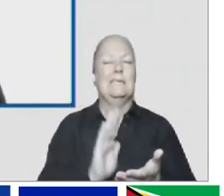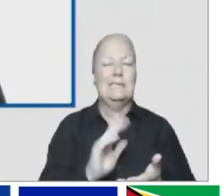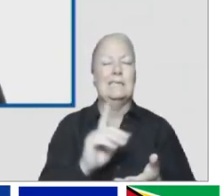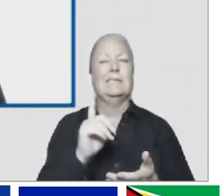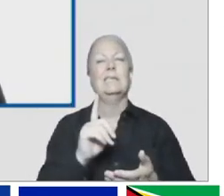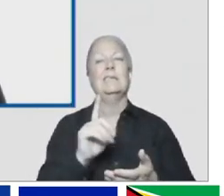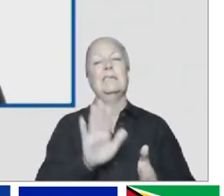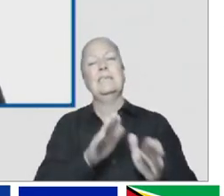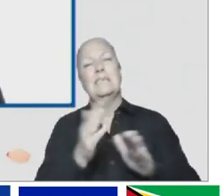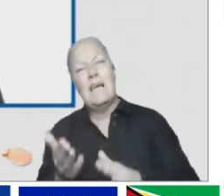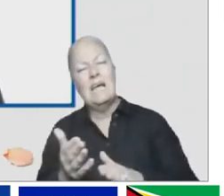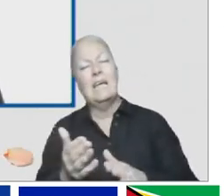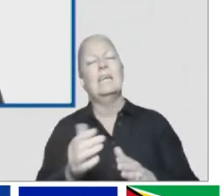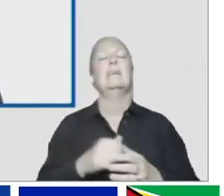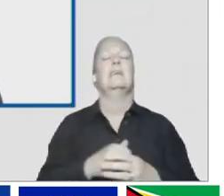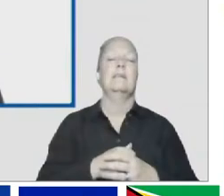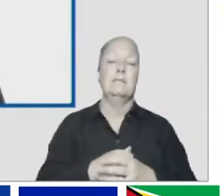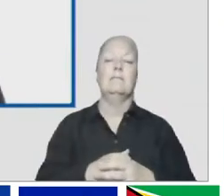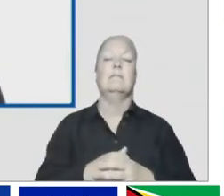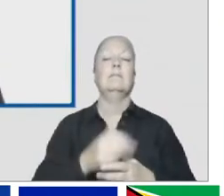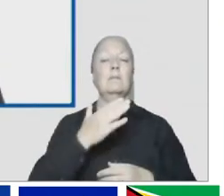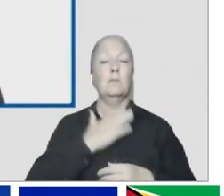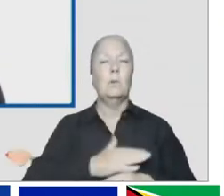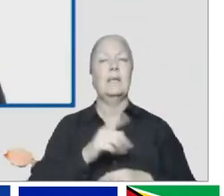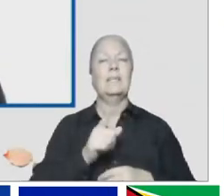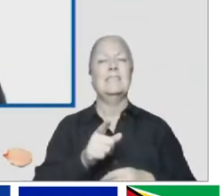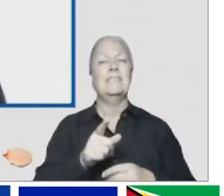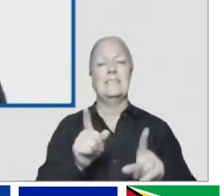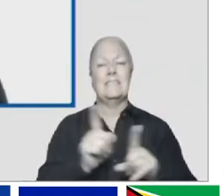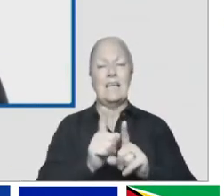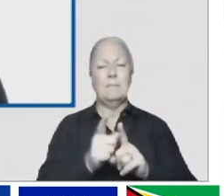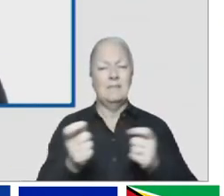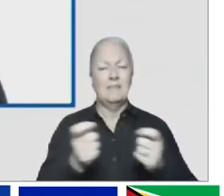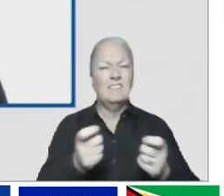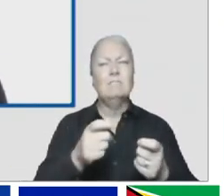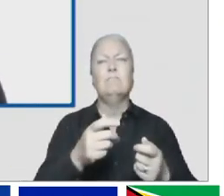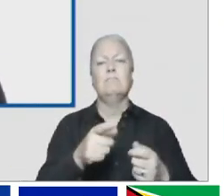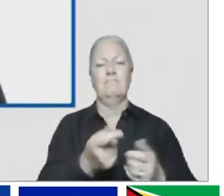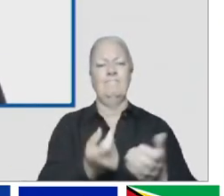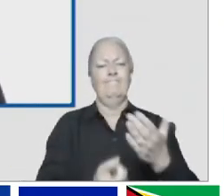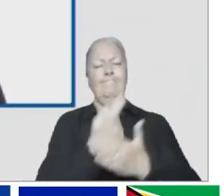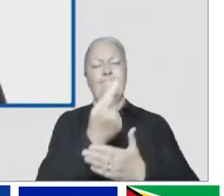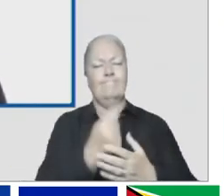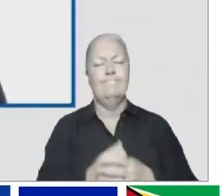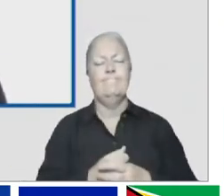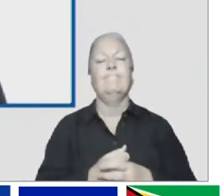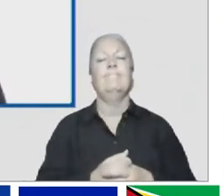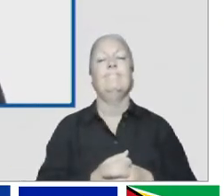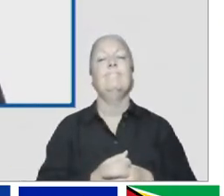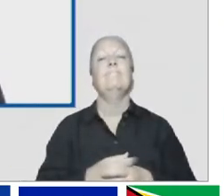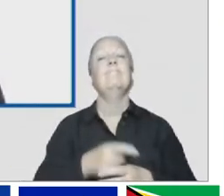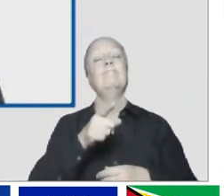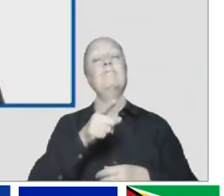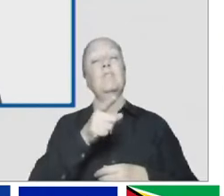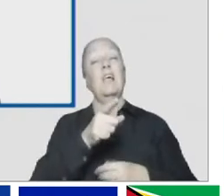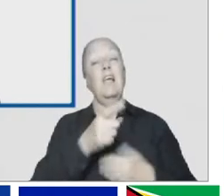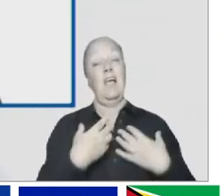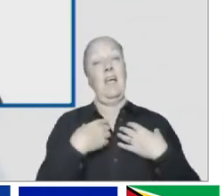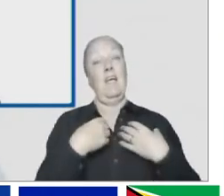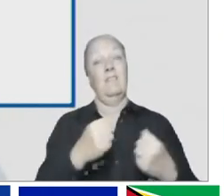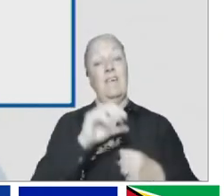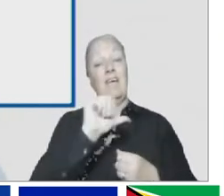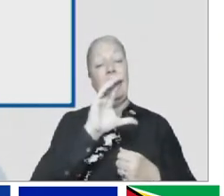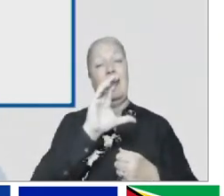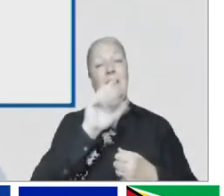communicable diseases and Class 1 events. These activities are governed by the Public Health Act. The